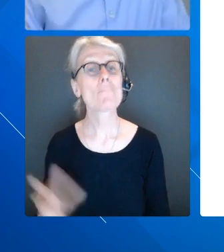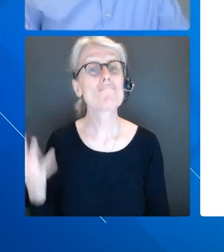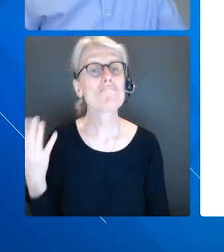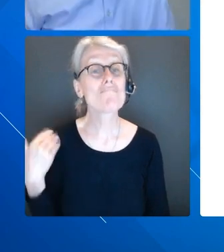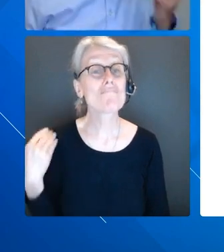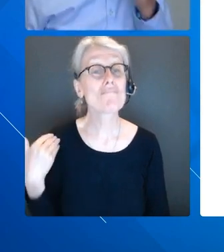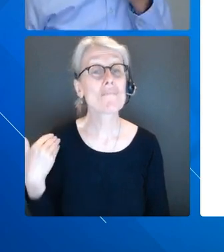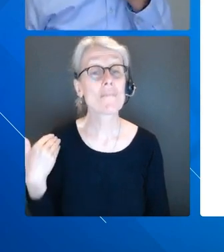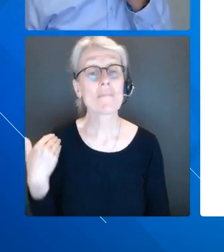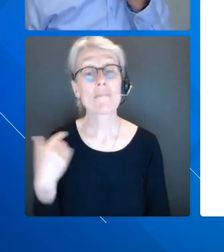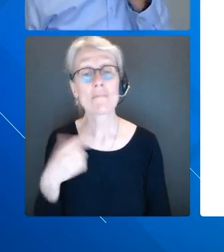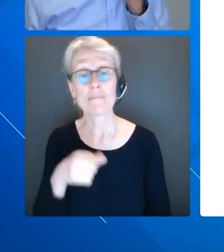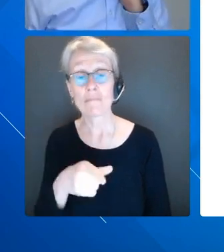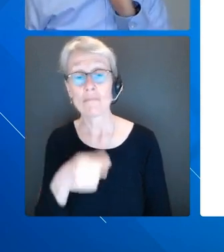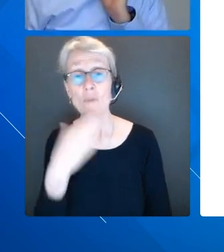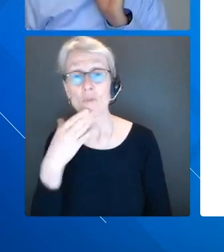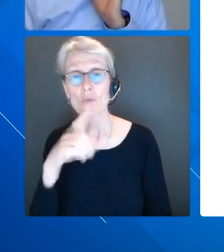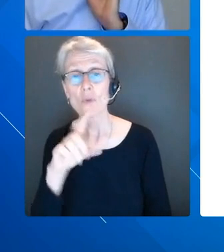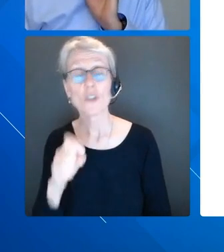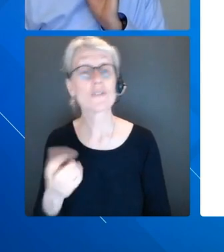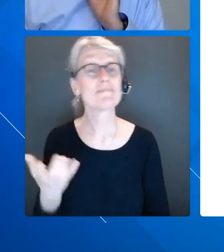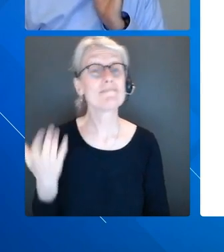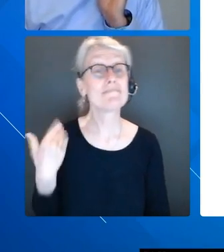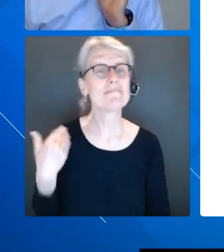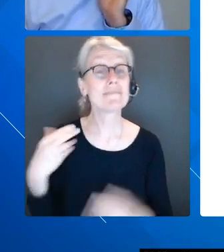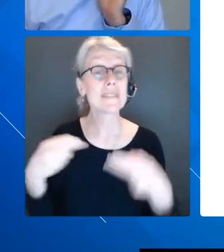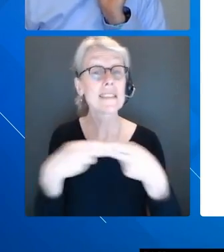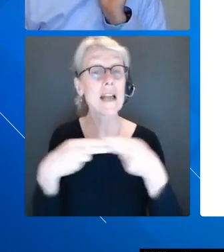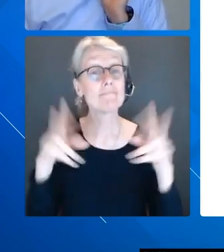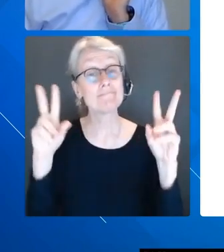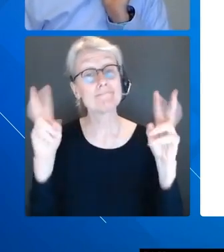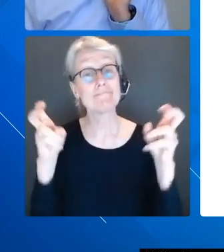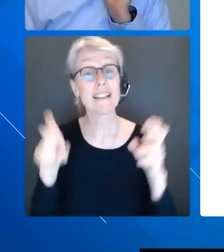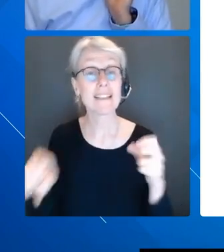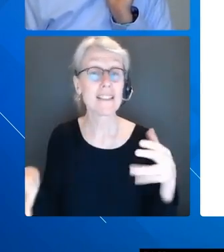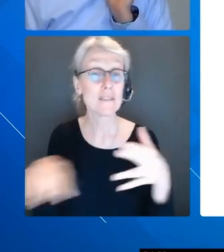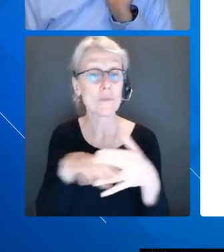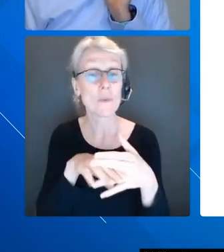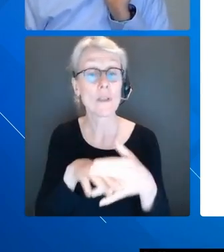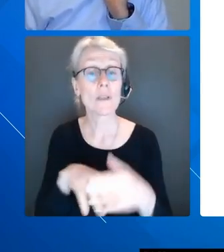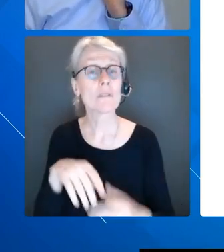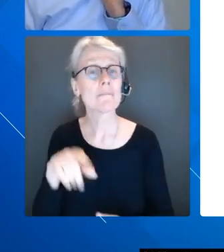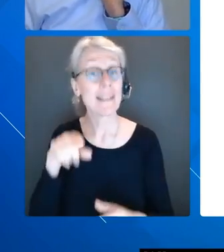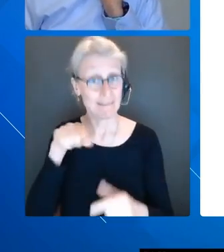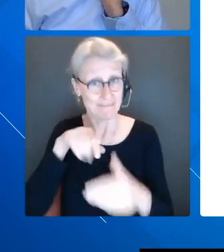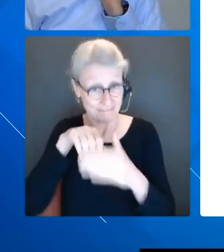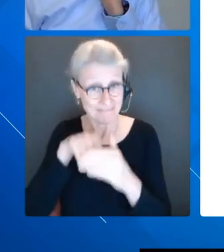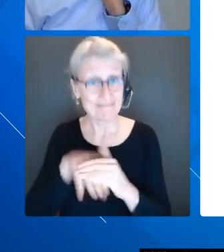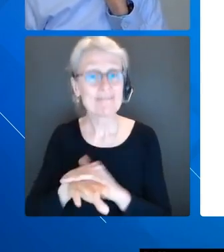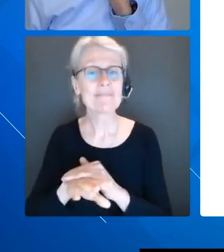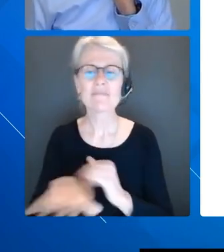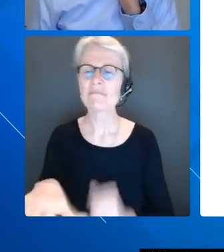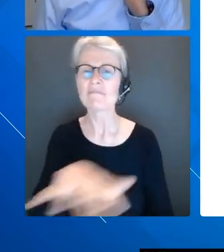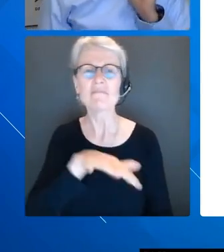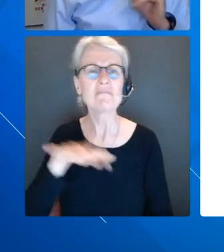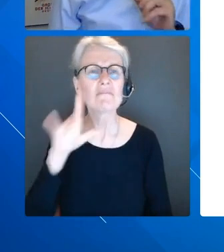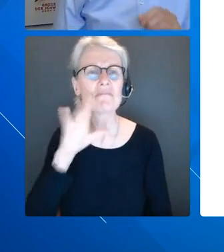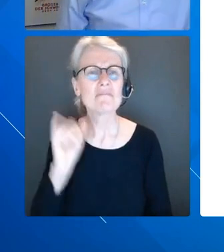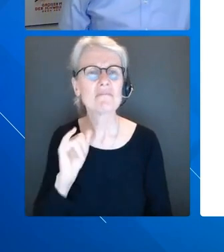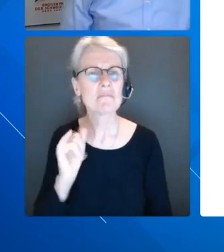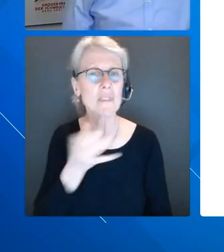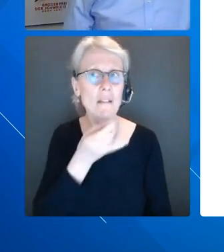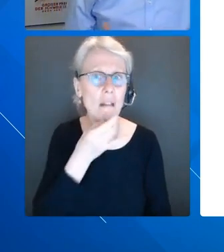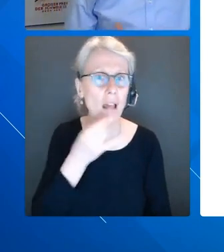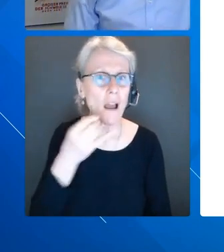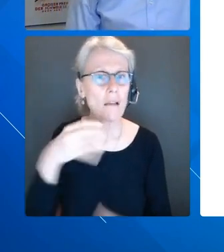This is a great one. There was one about that I need a break slide. What would lighting, sound, those rest areas look like?